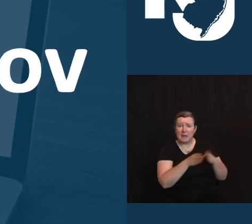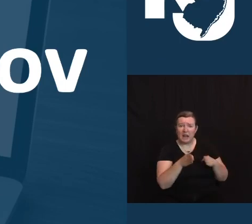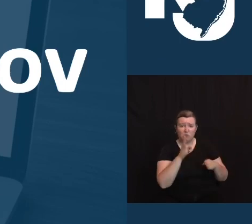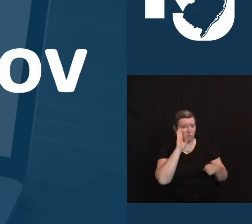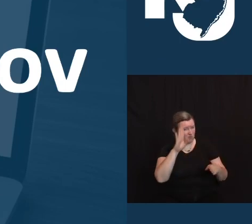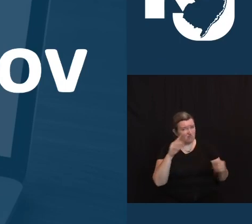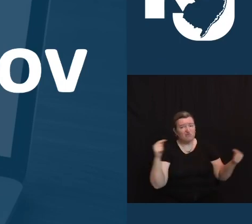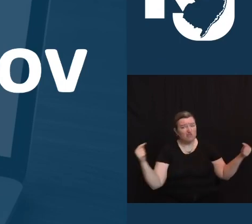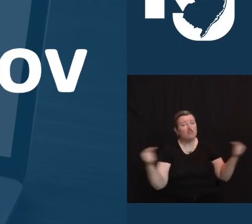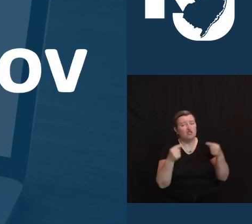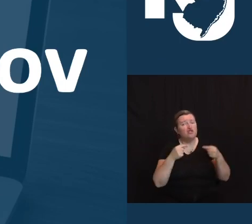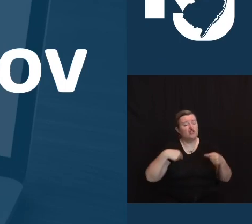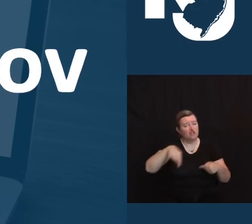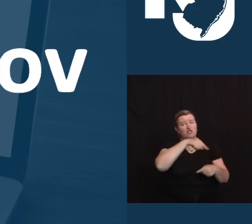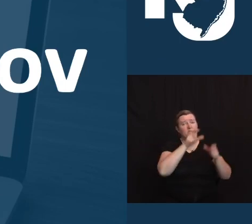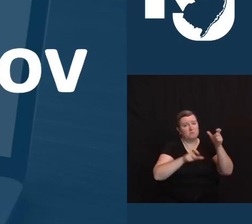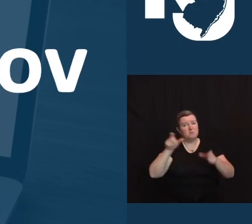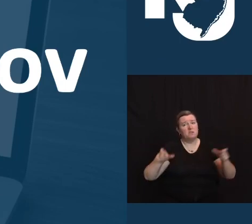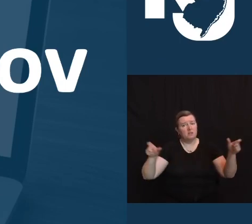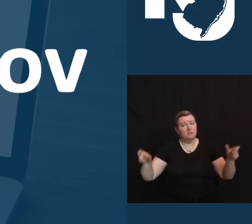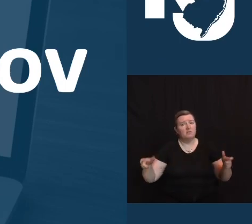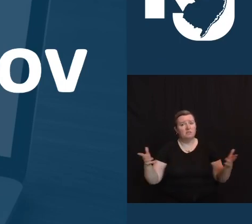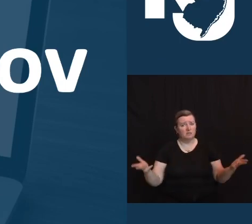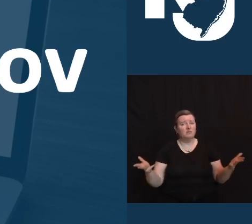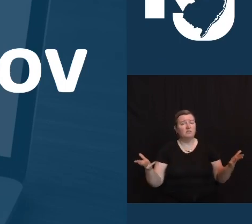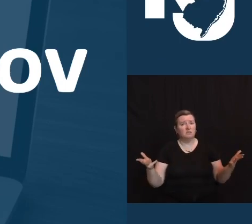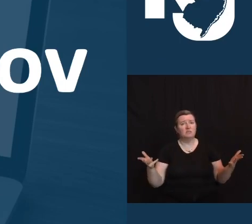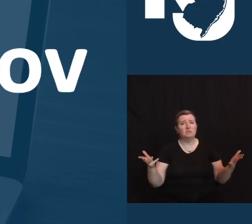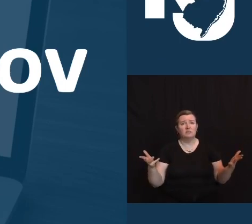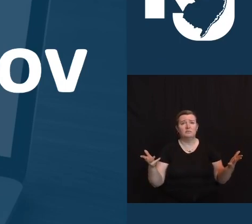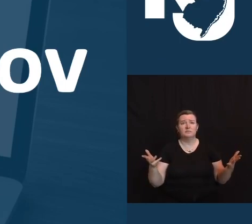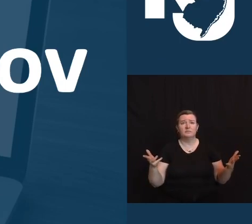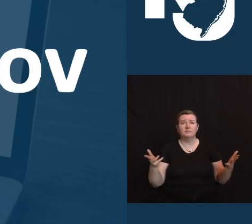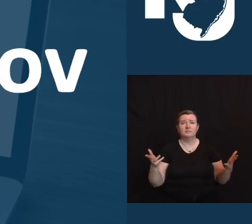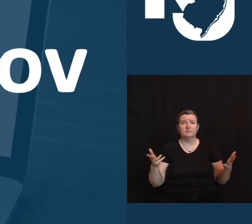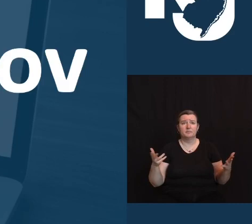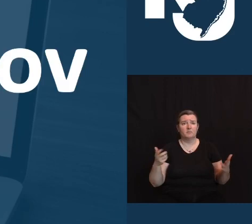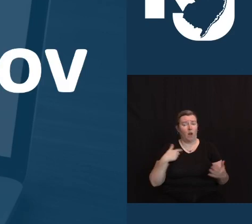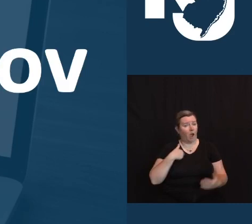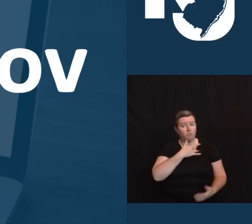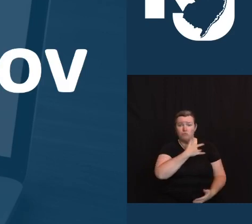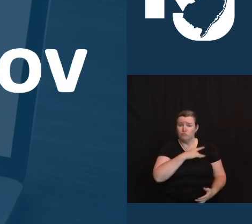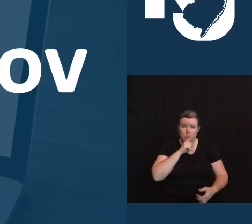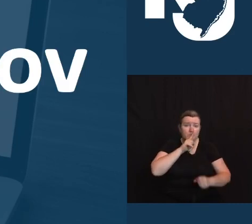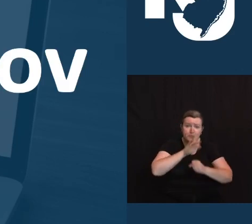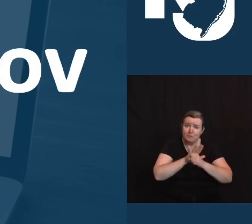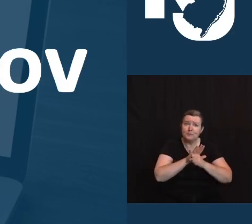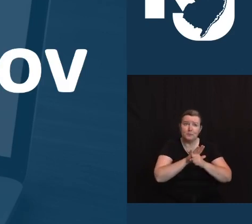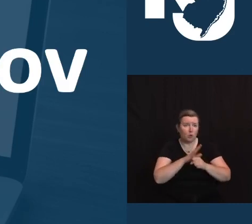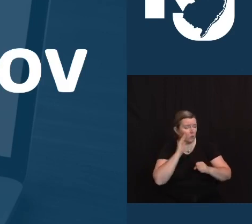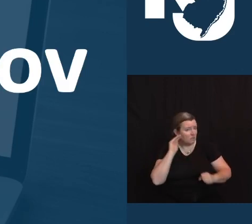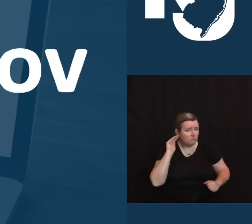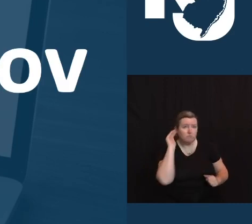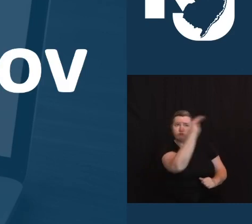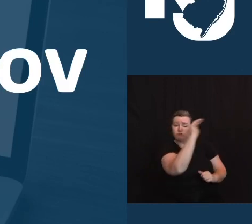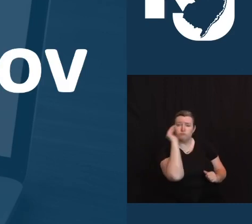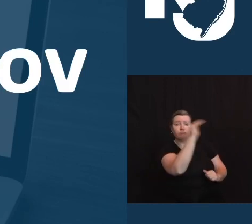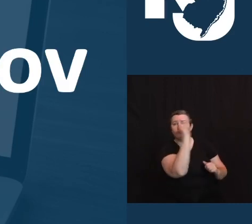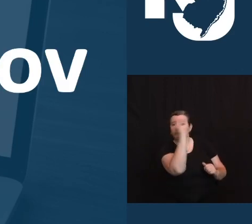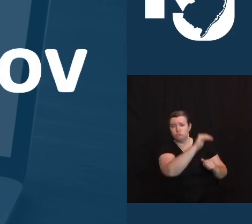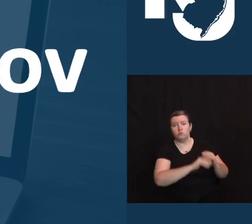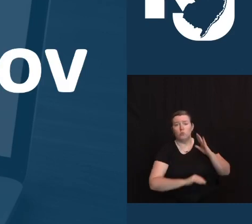stronger after this pandemic passes. He has my word on that. By the way, a guy elected to the Senate